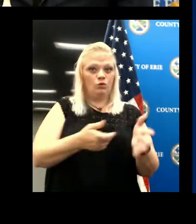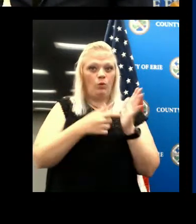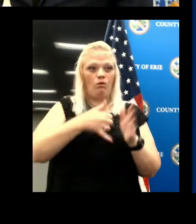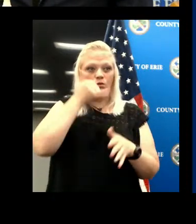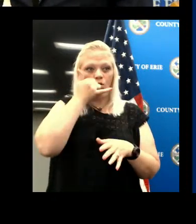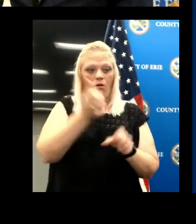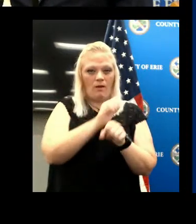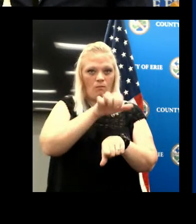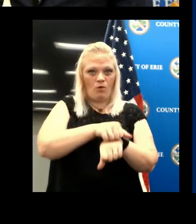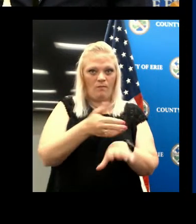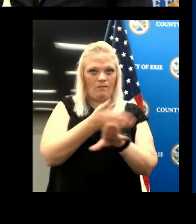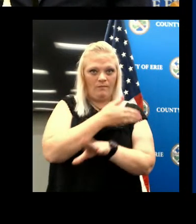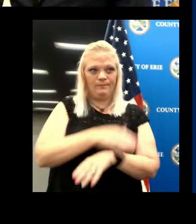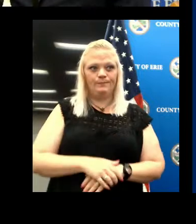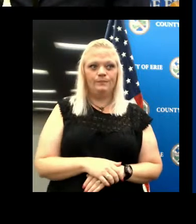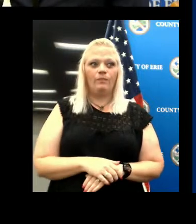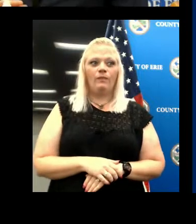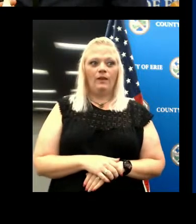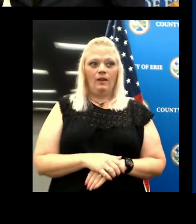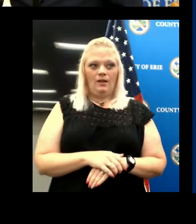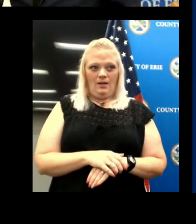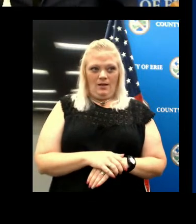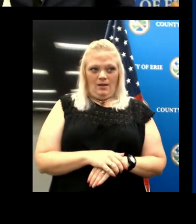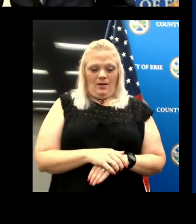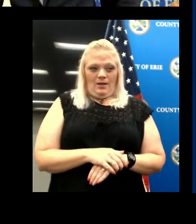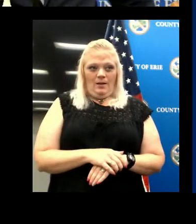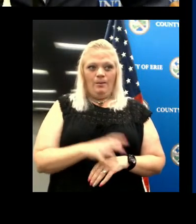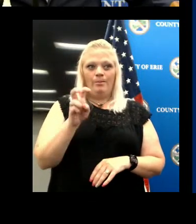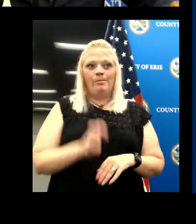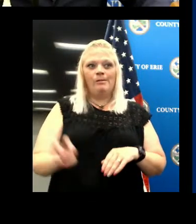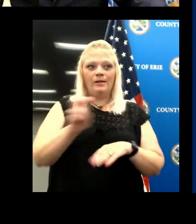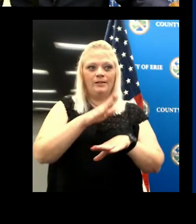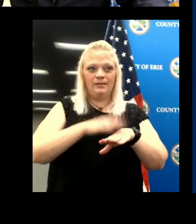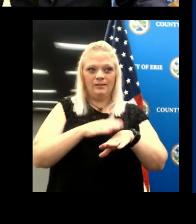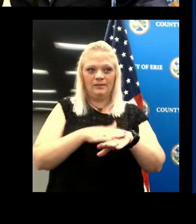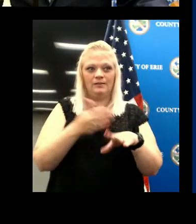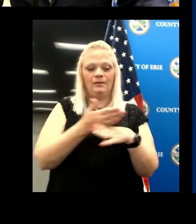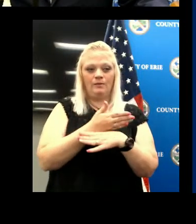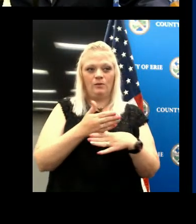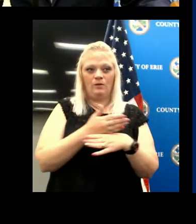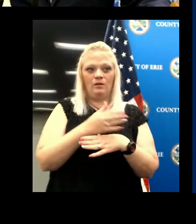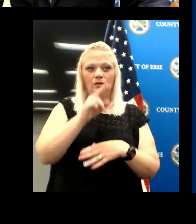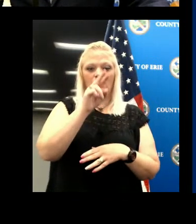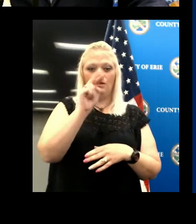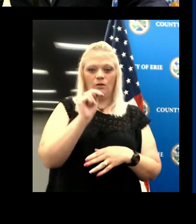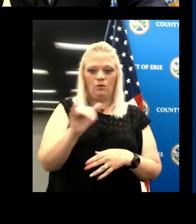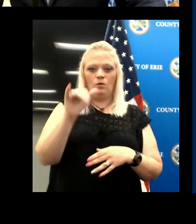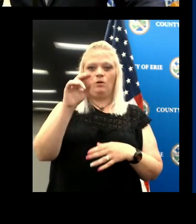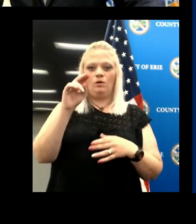make an appointment. The joint travel advisory between New York, New Jersey, and Connecticut. There were